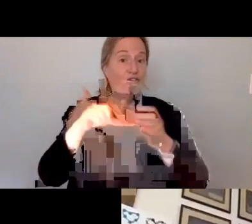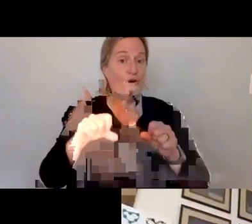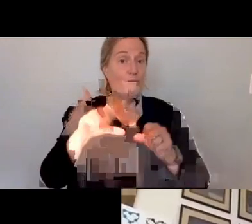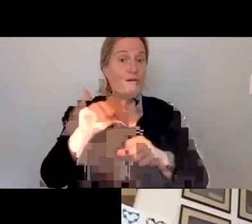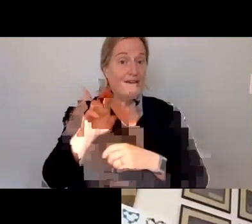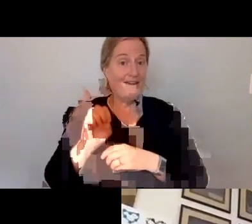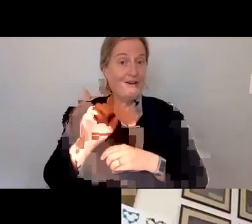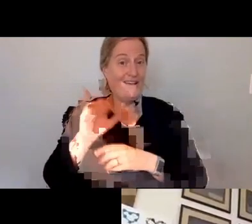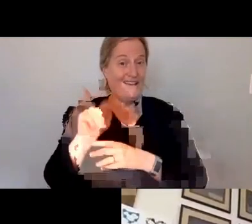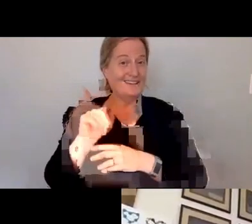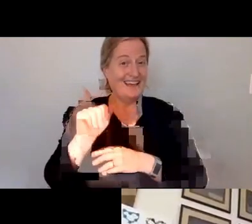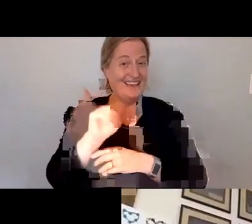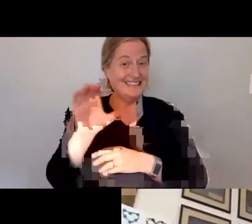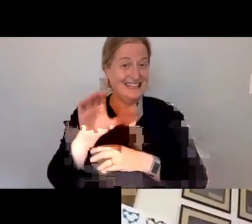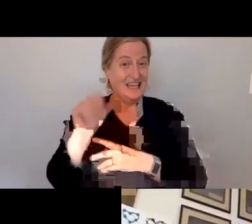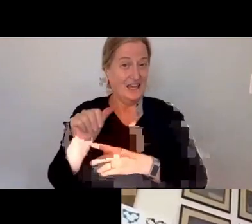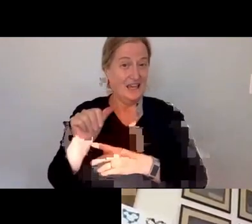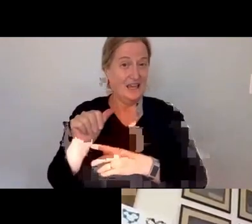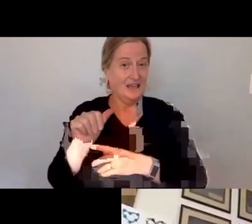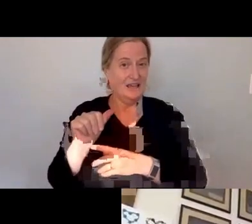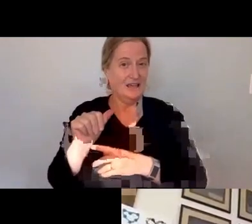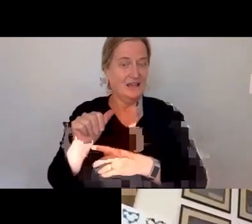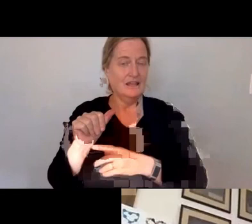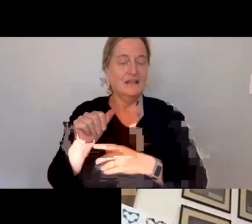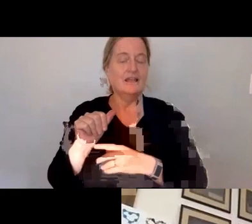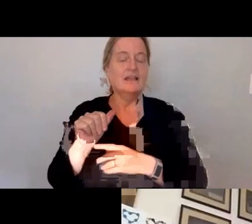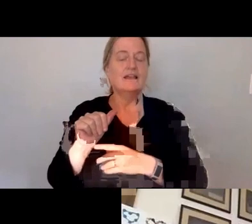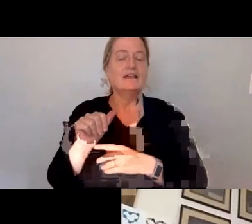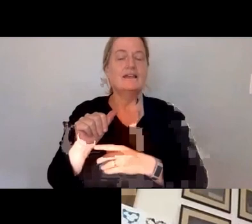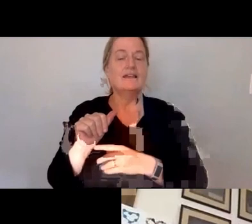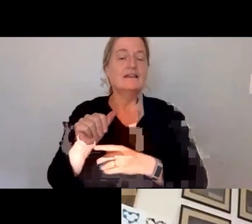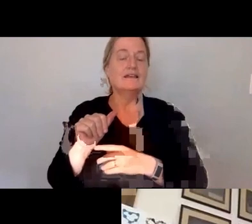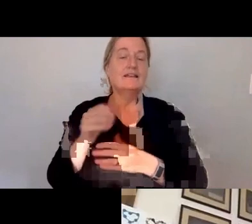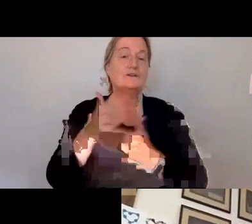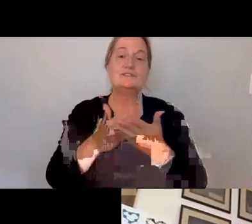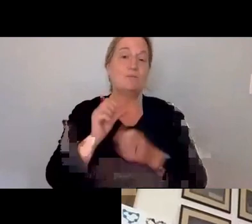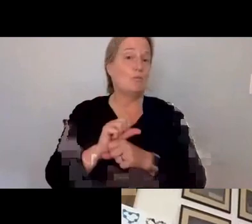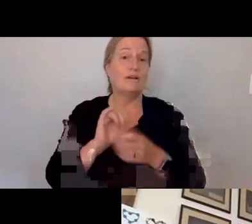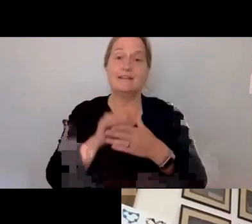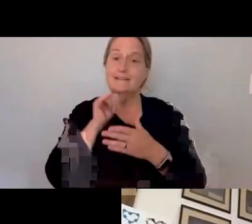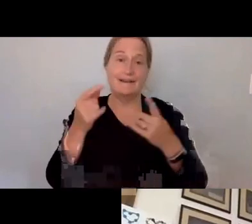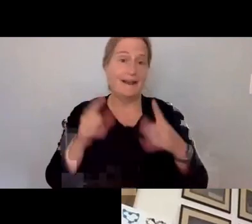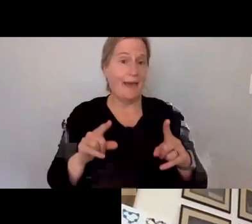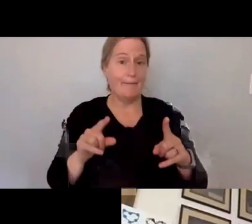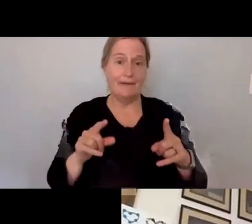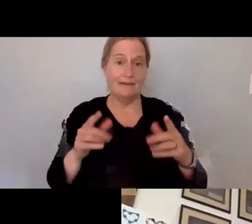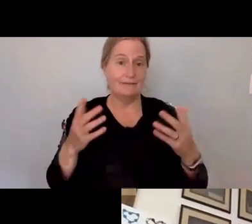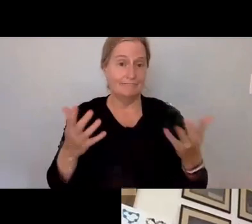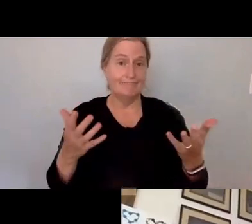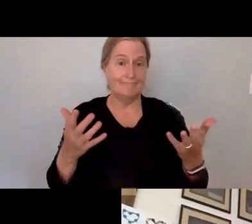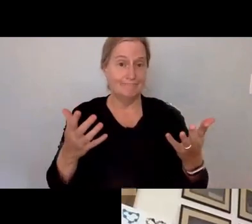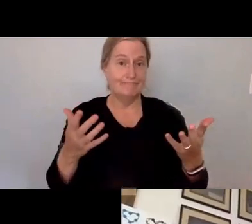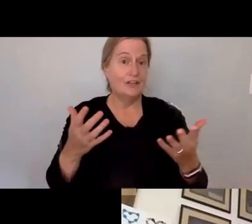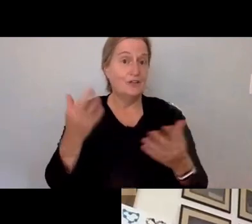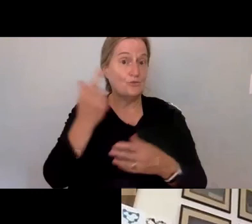critical. It didn't get done because the Republican leader of the Senate said there's going to make Obama a one-term president, and